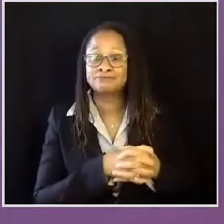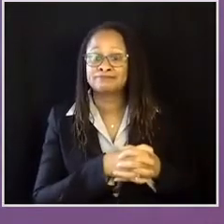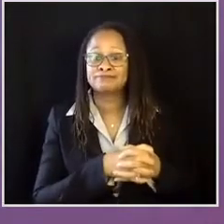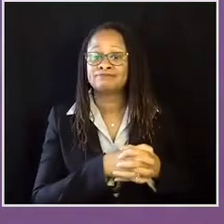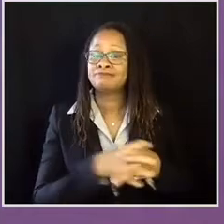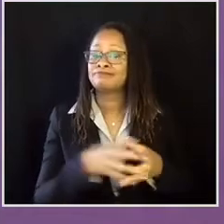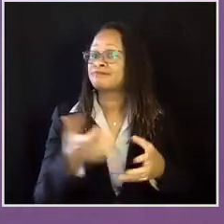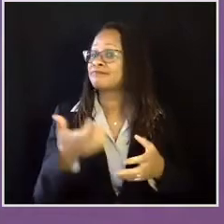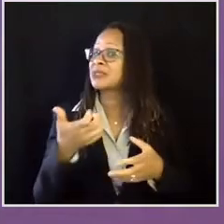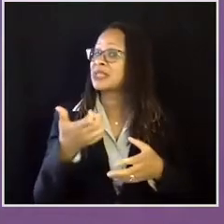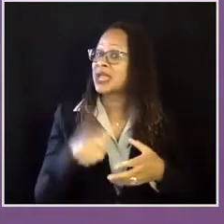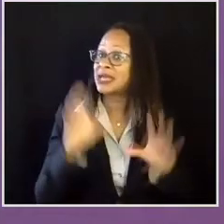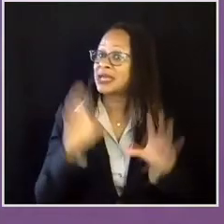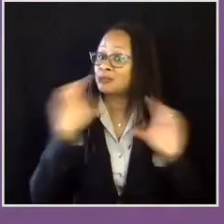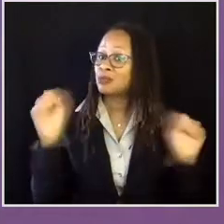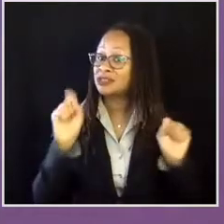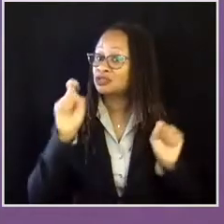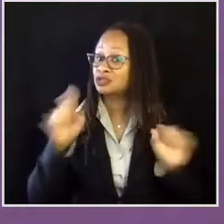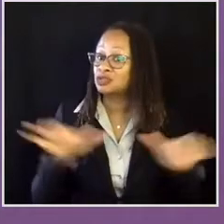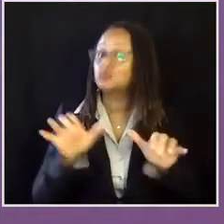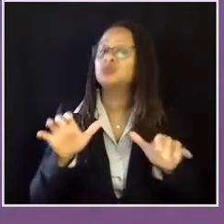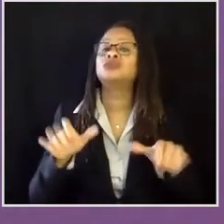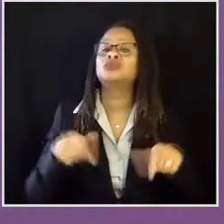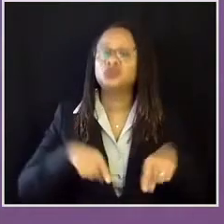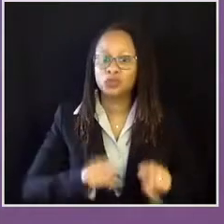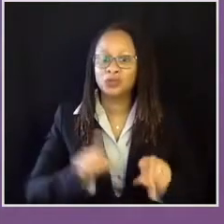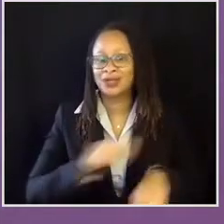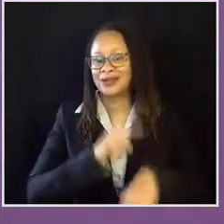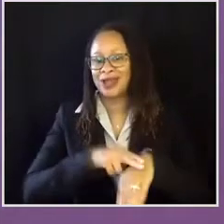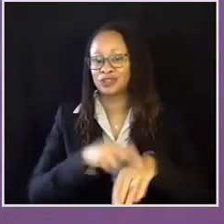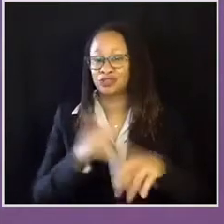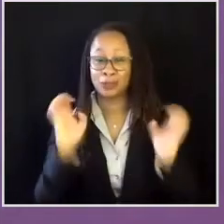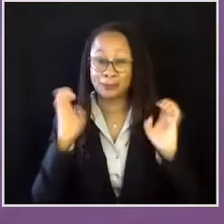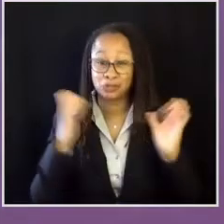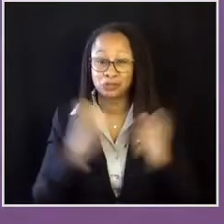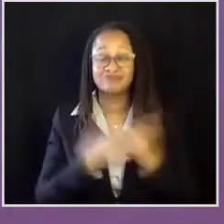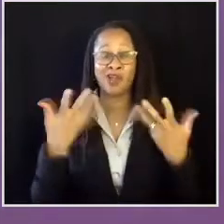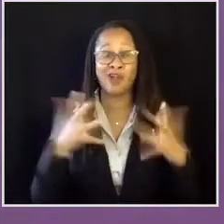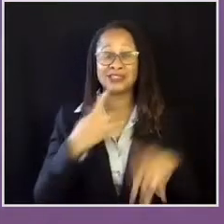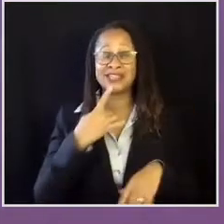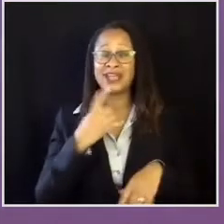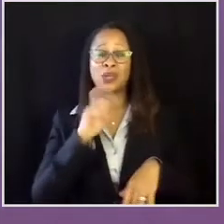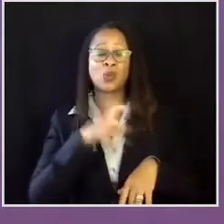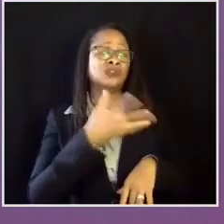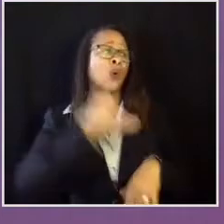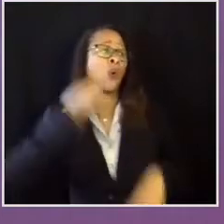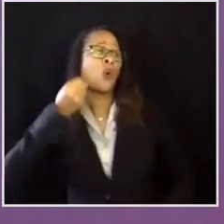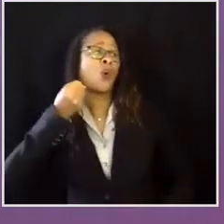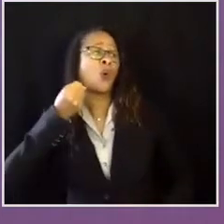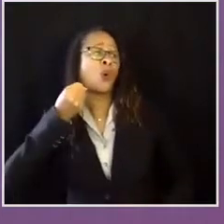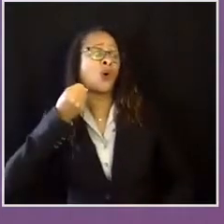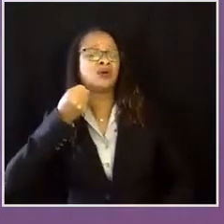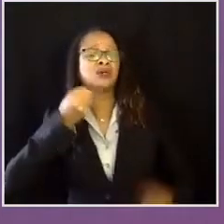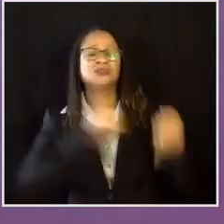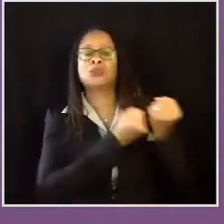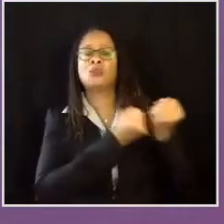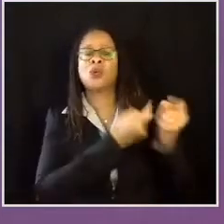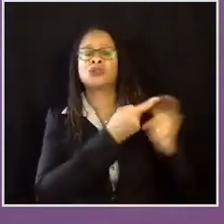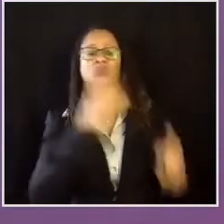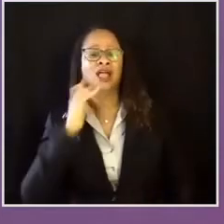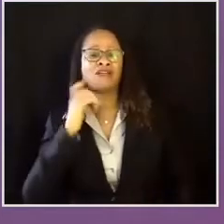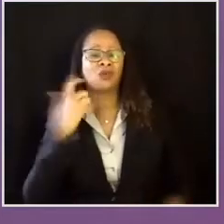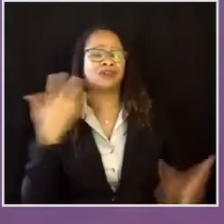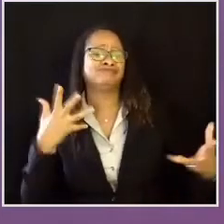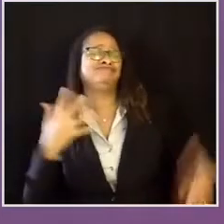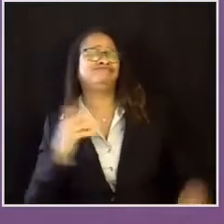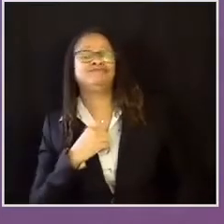should do during a national emergency. He's already said he wanted to withhold aid to California,